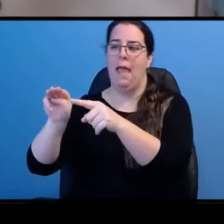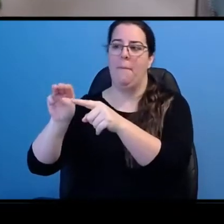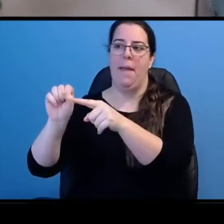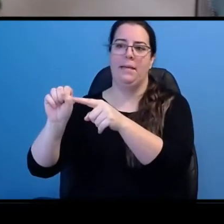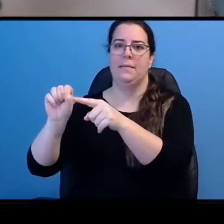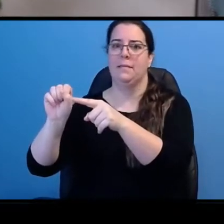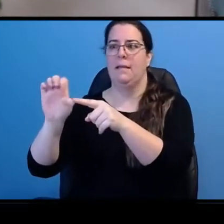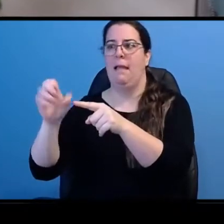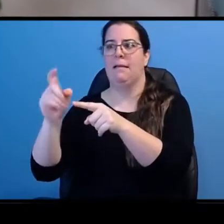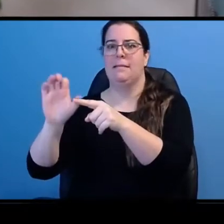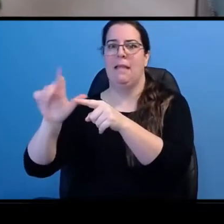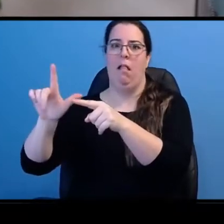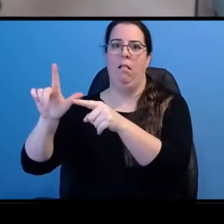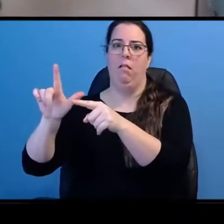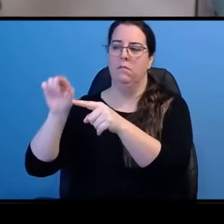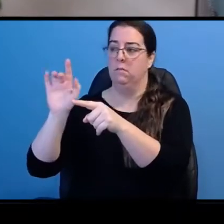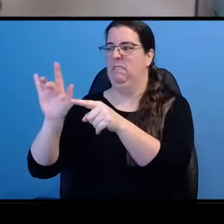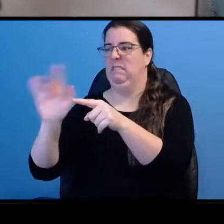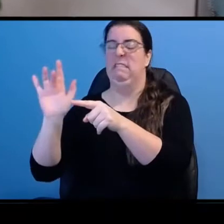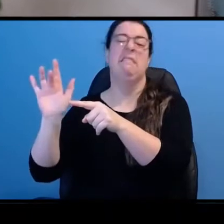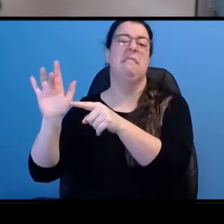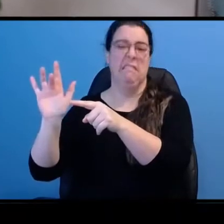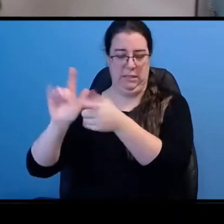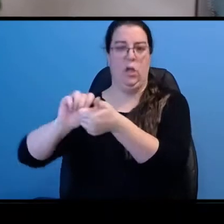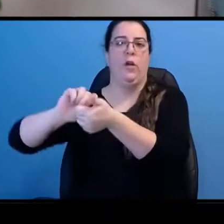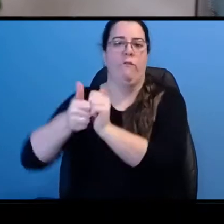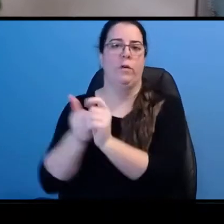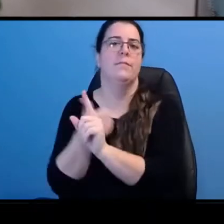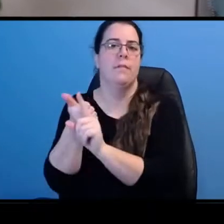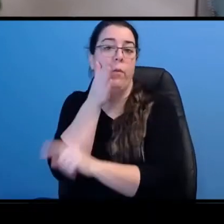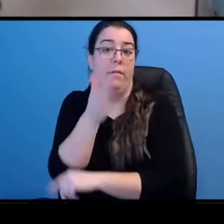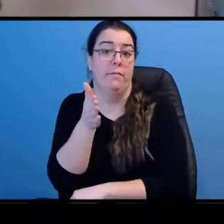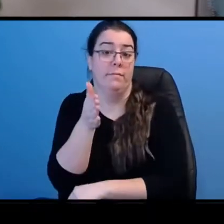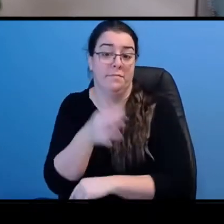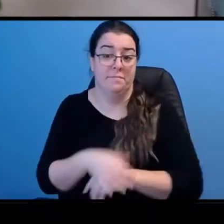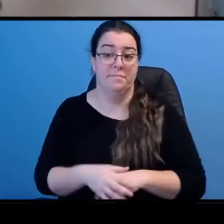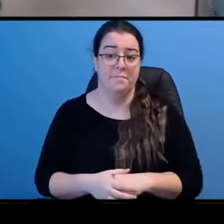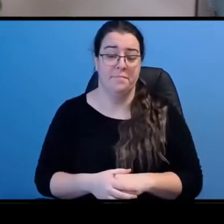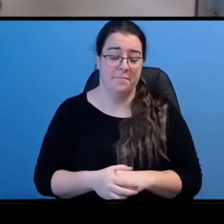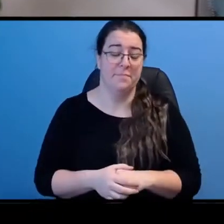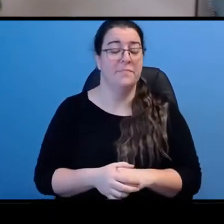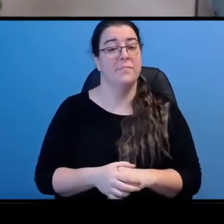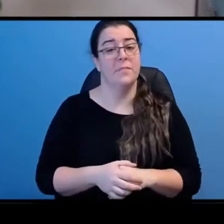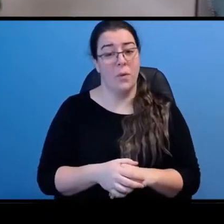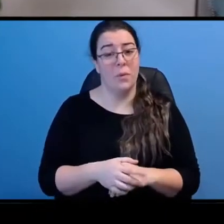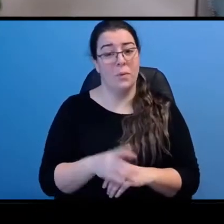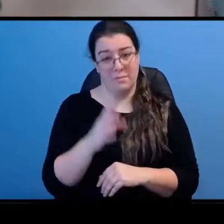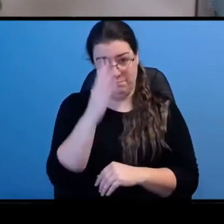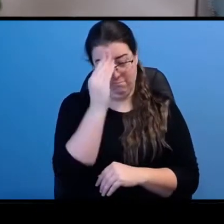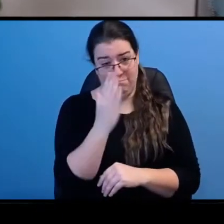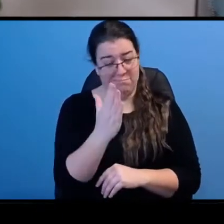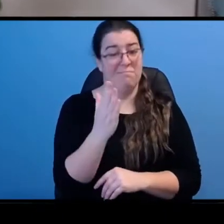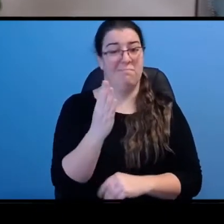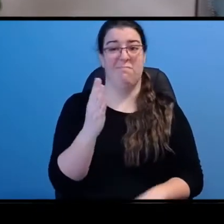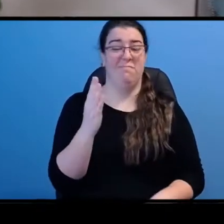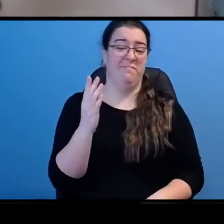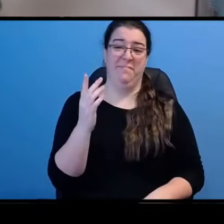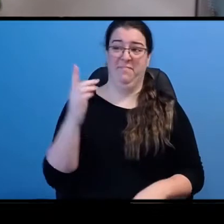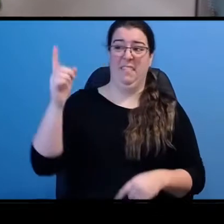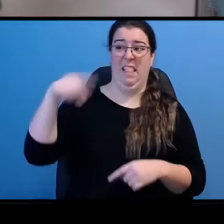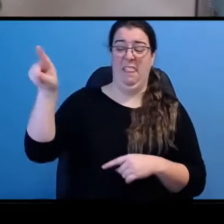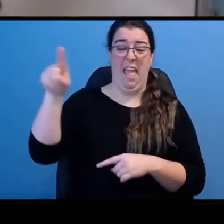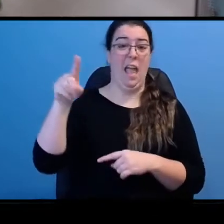So that's really, I think, the two really important things that you need to know is that, one, people don't expect you to be an accountant. Two, that